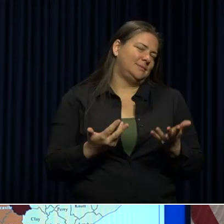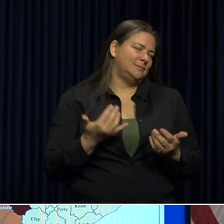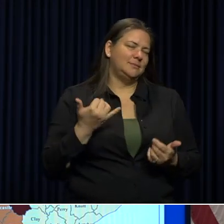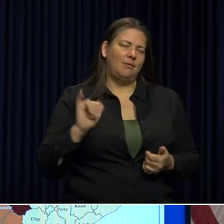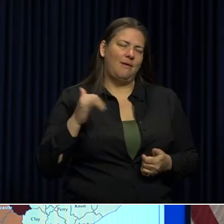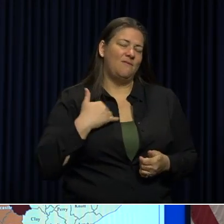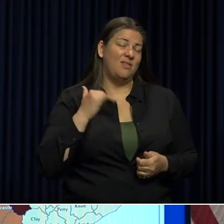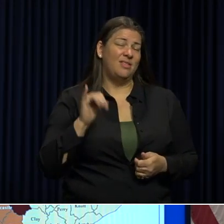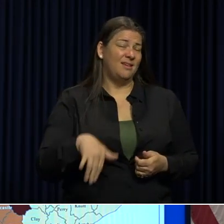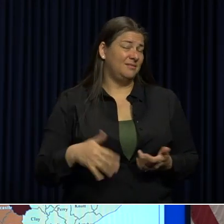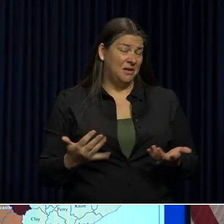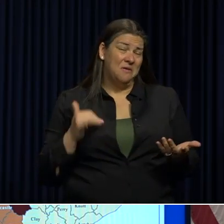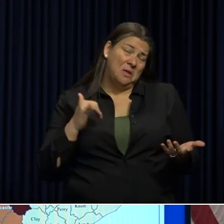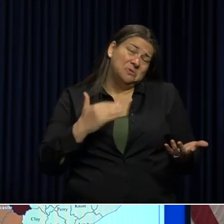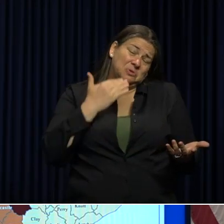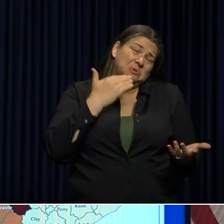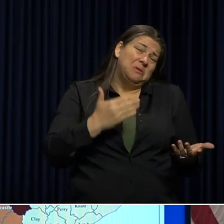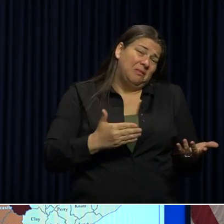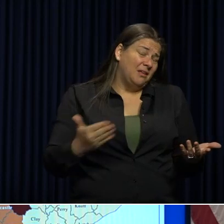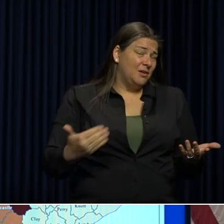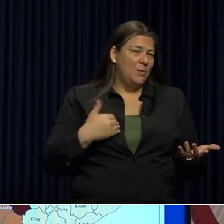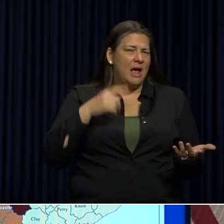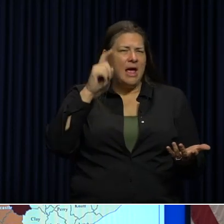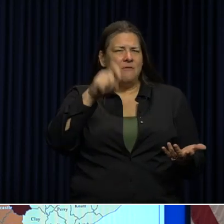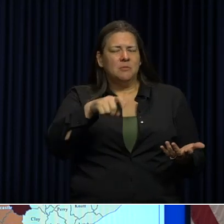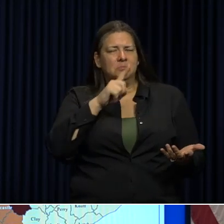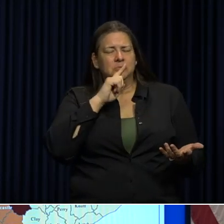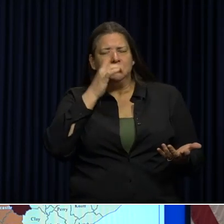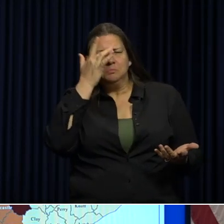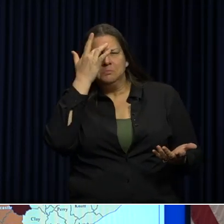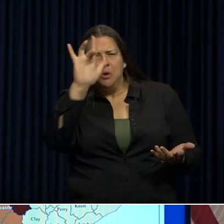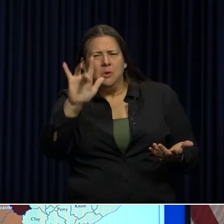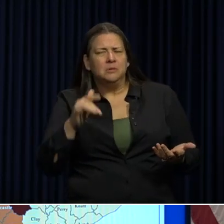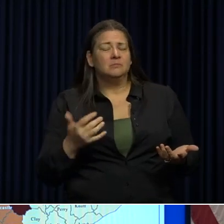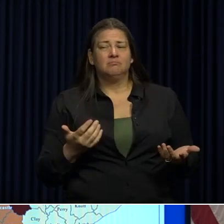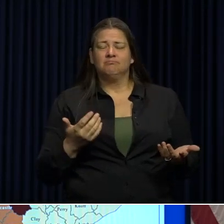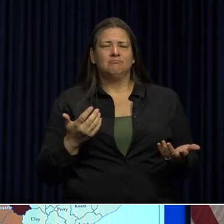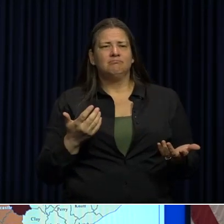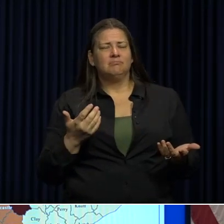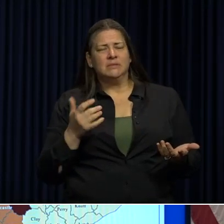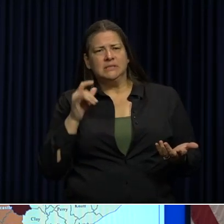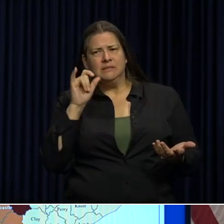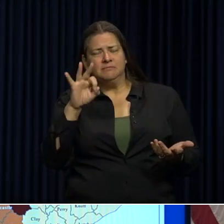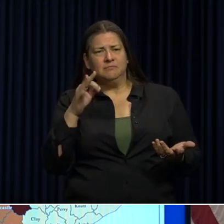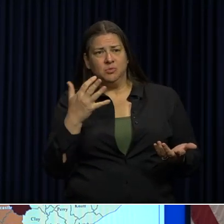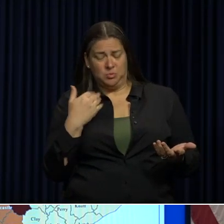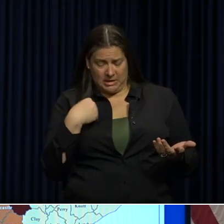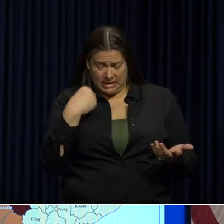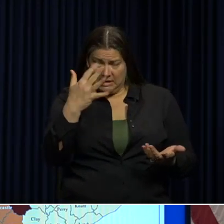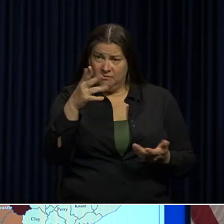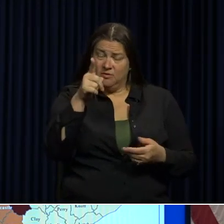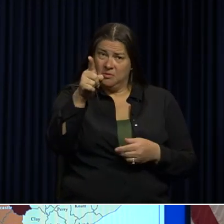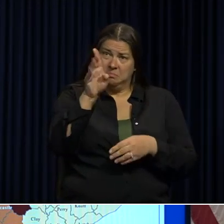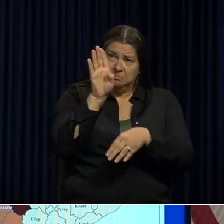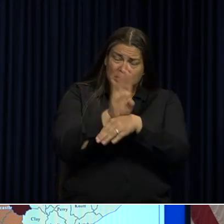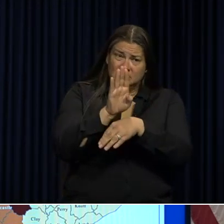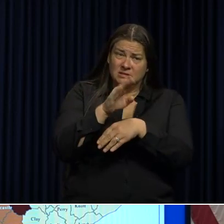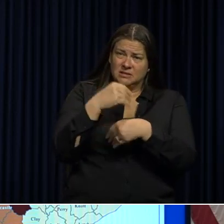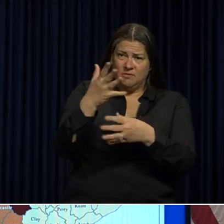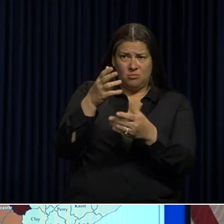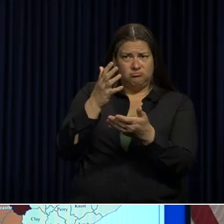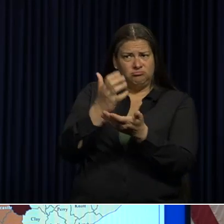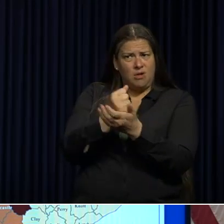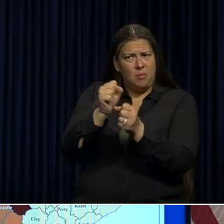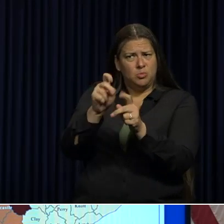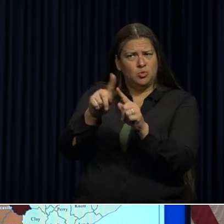it's a good thing. It's a good thing. We got to do this smart. And if we're giving people and professions the opportunity to start reopening,